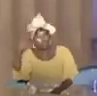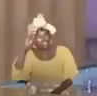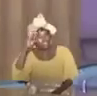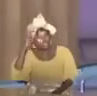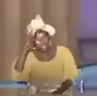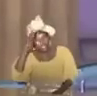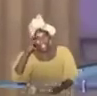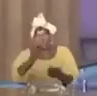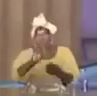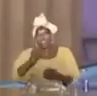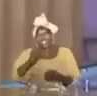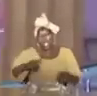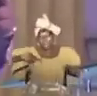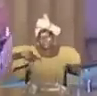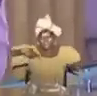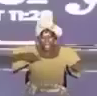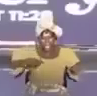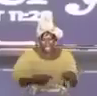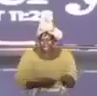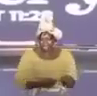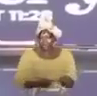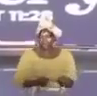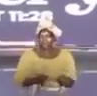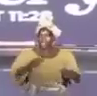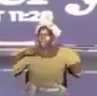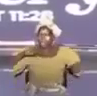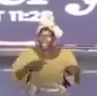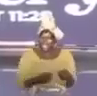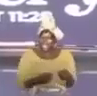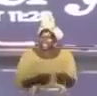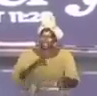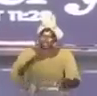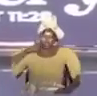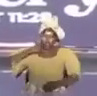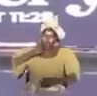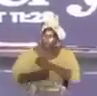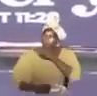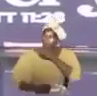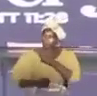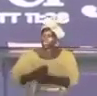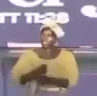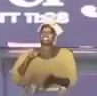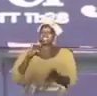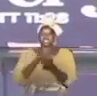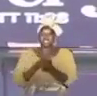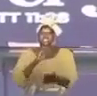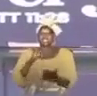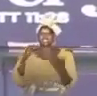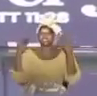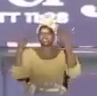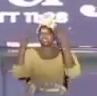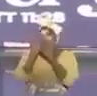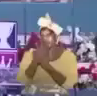area where suffering and pain perpetually remains is the area of darkness.